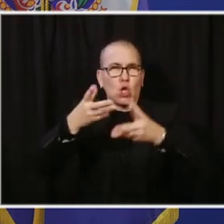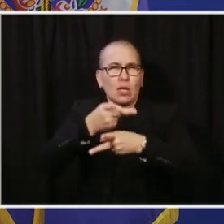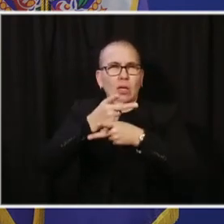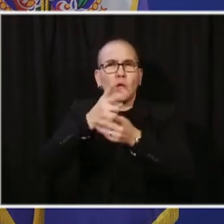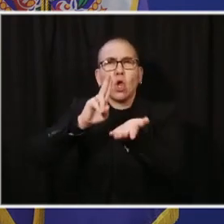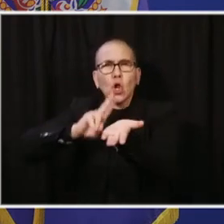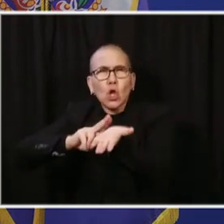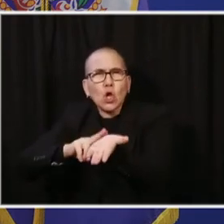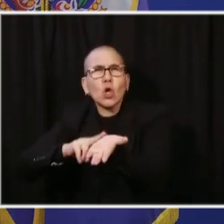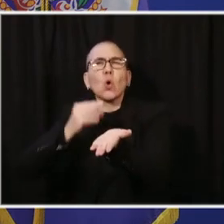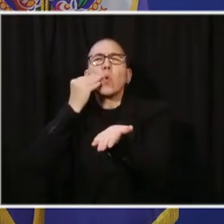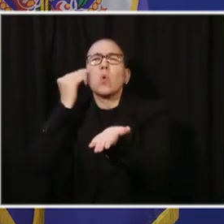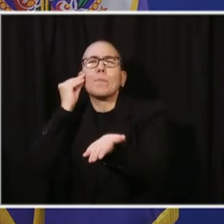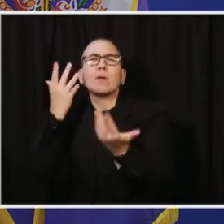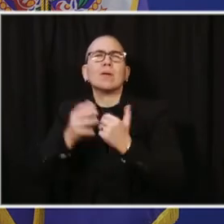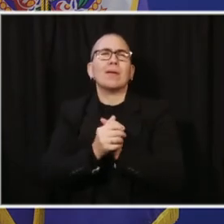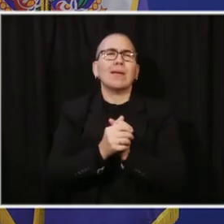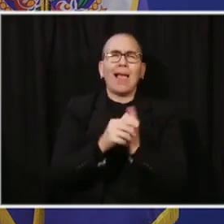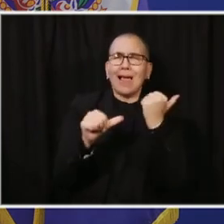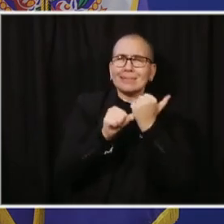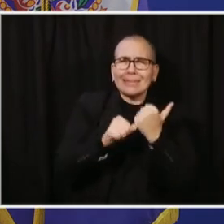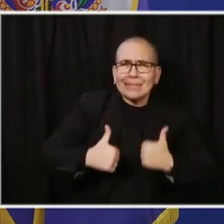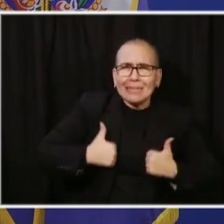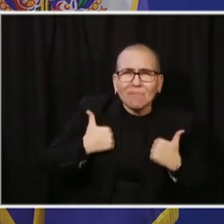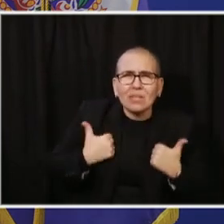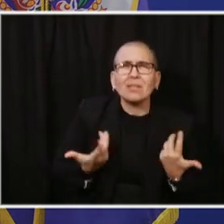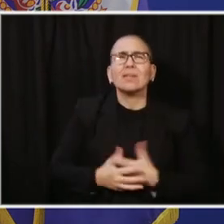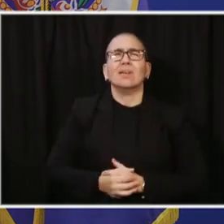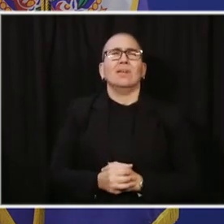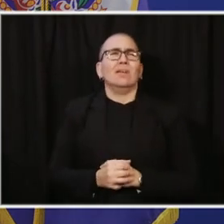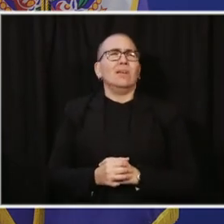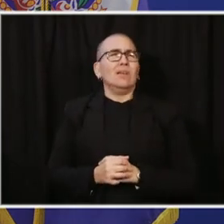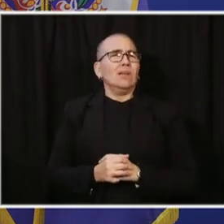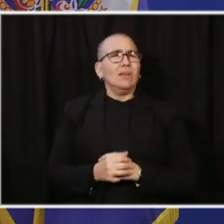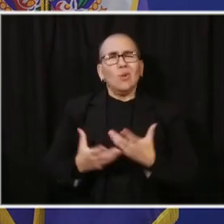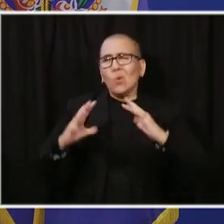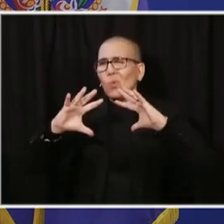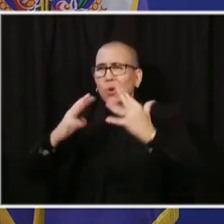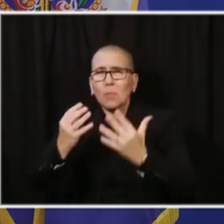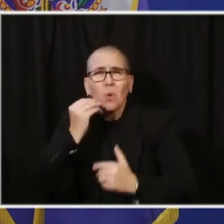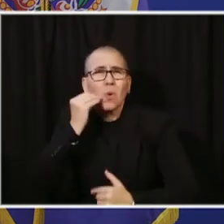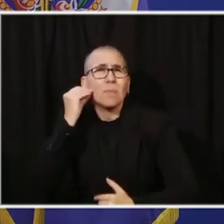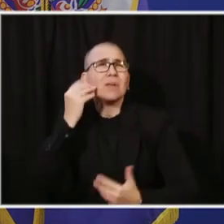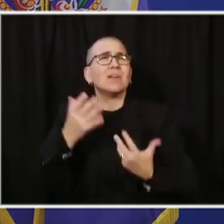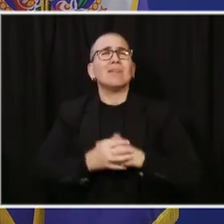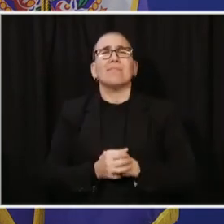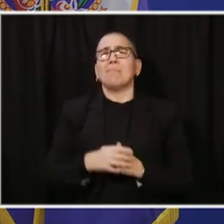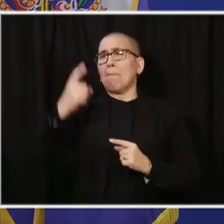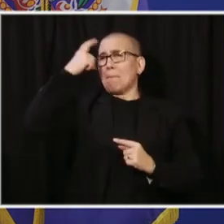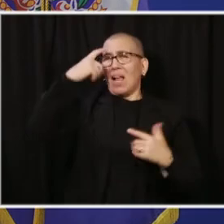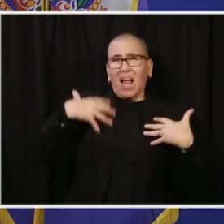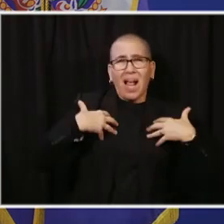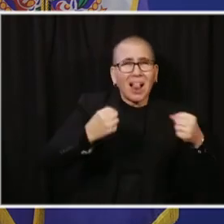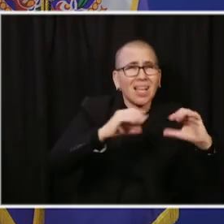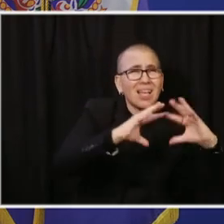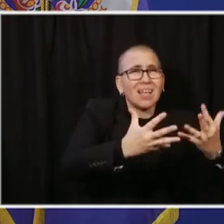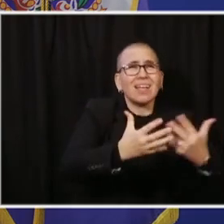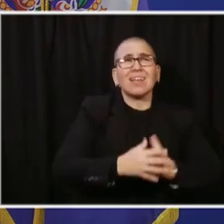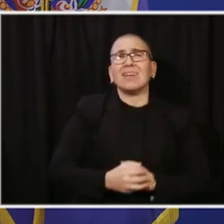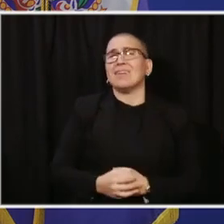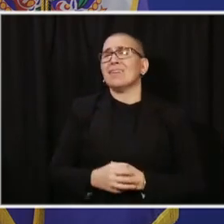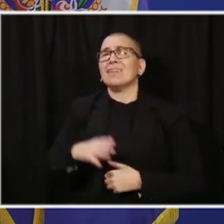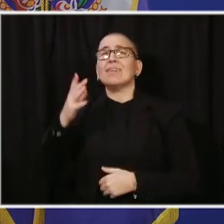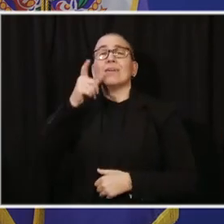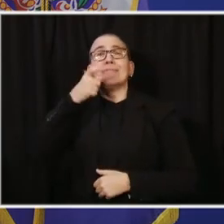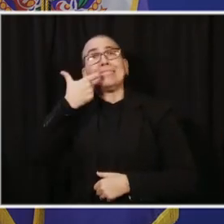about assisted living facilities, group homes, mental health and substance abuse treatment facilities, and the like. Residents